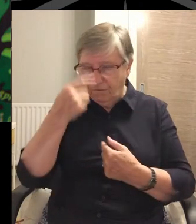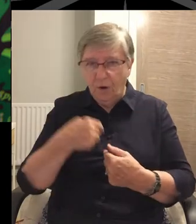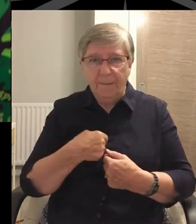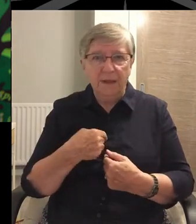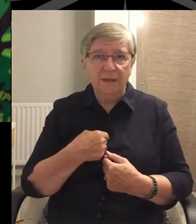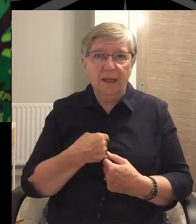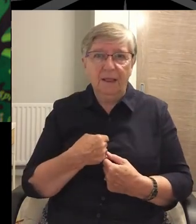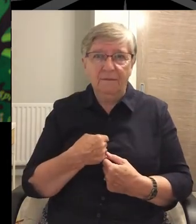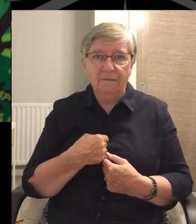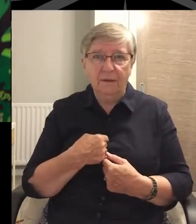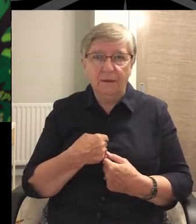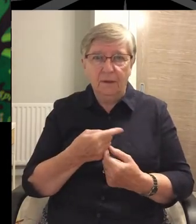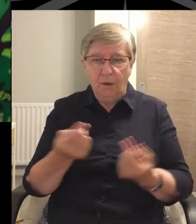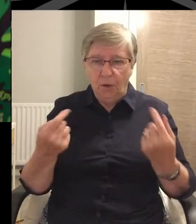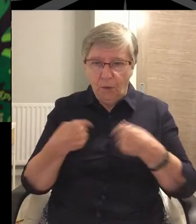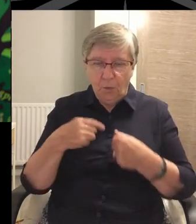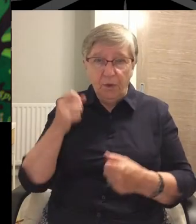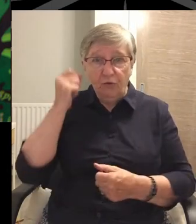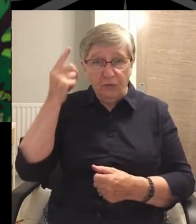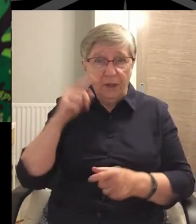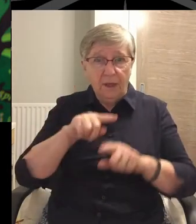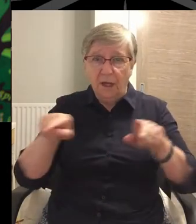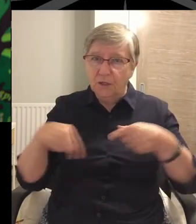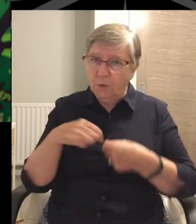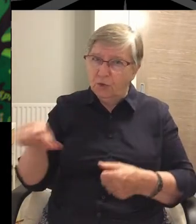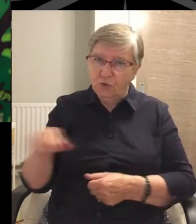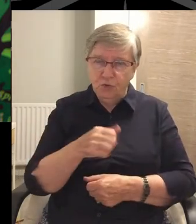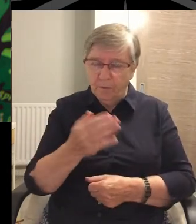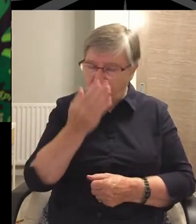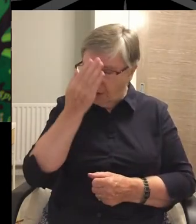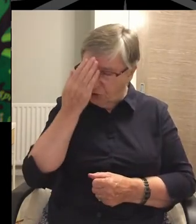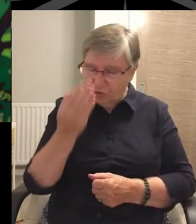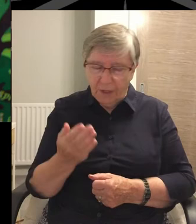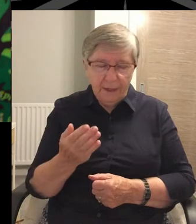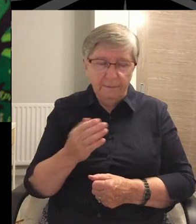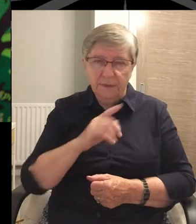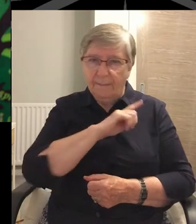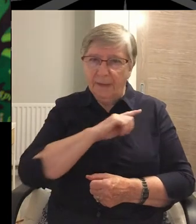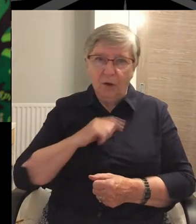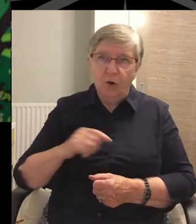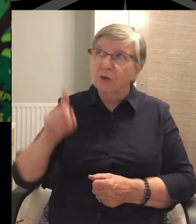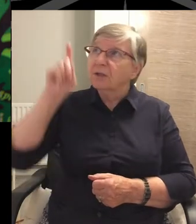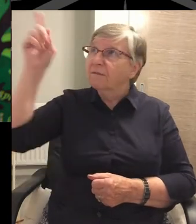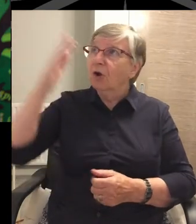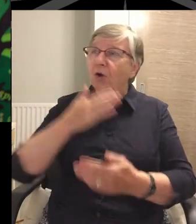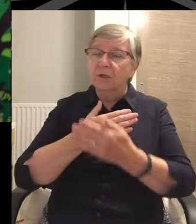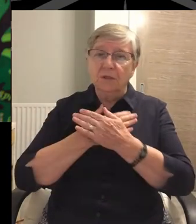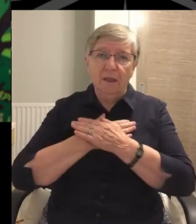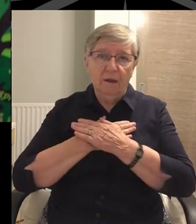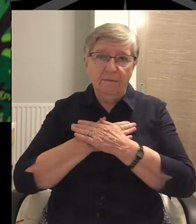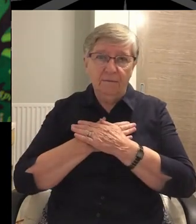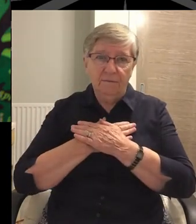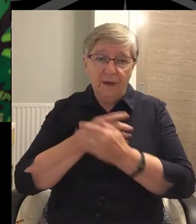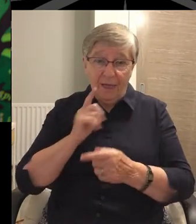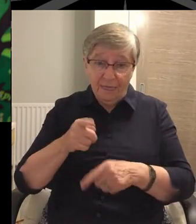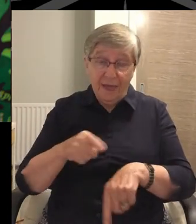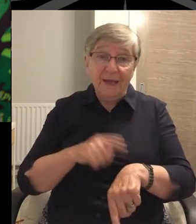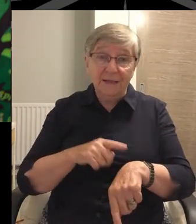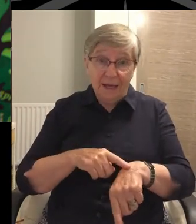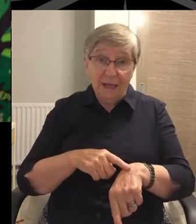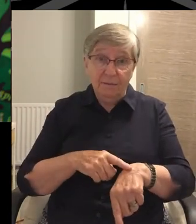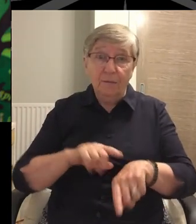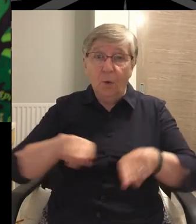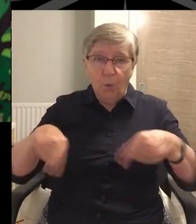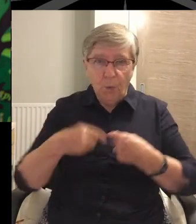that point that we realize that we should only be ashamed before the kind of love that God has for us. It is at